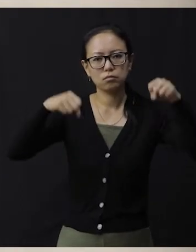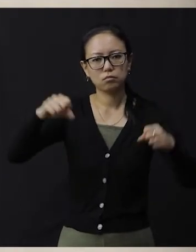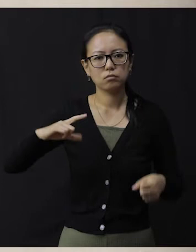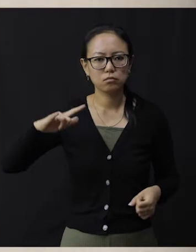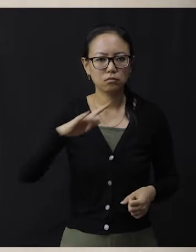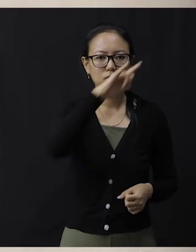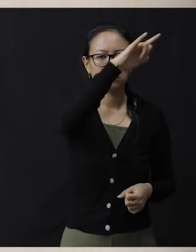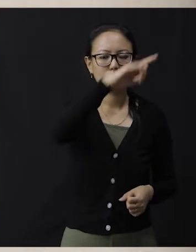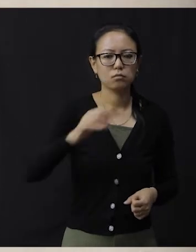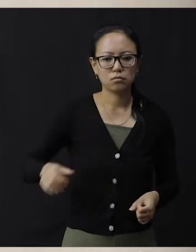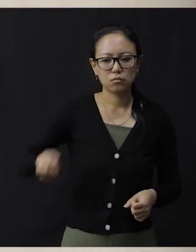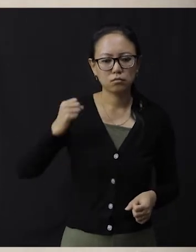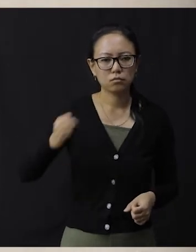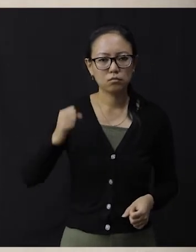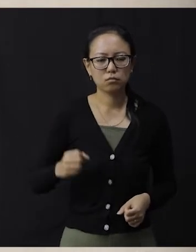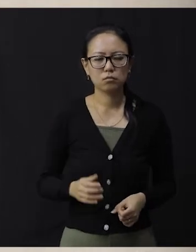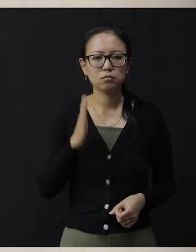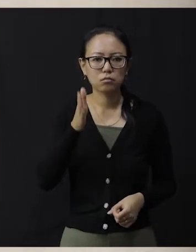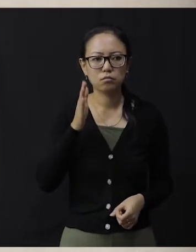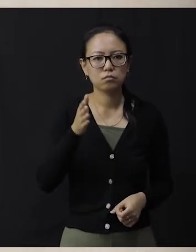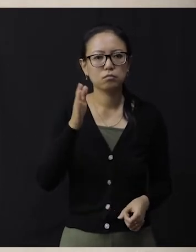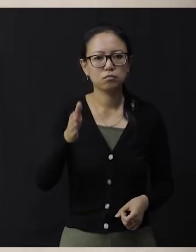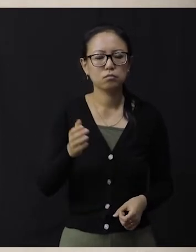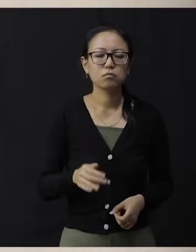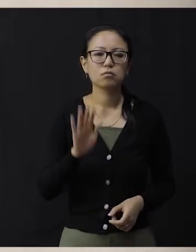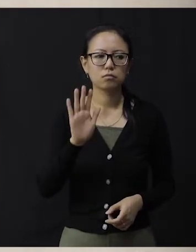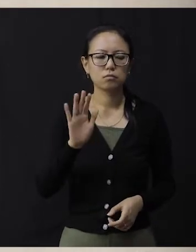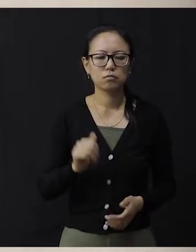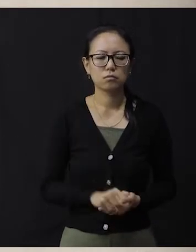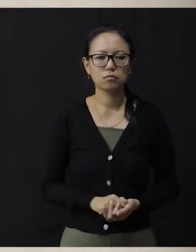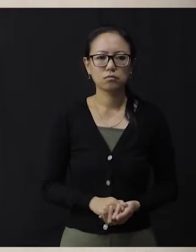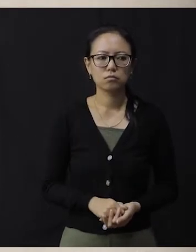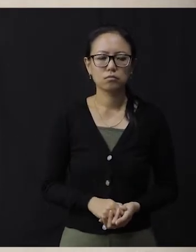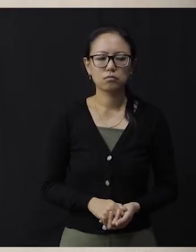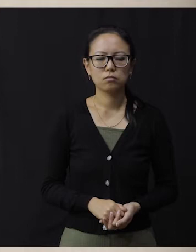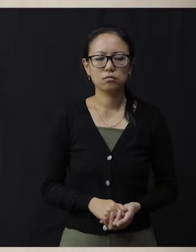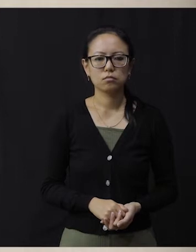help us to carry or that help us to reach from one place to the another